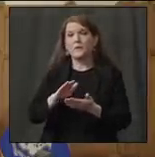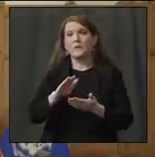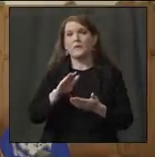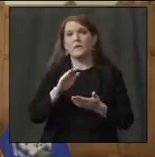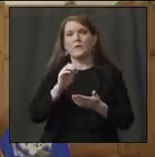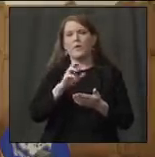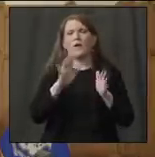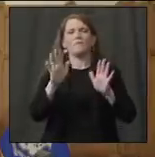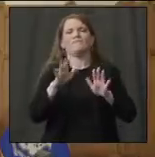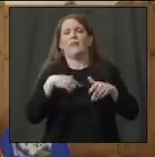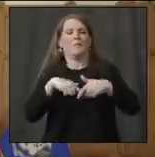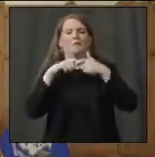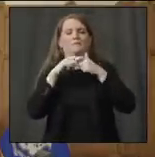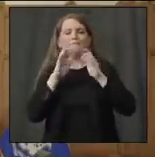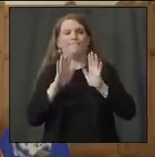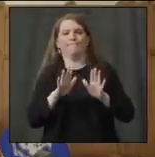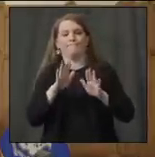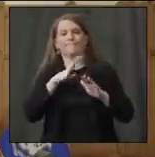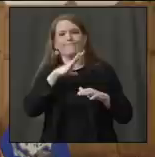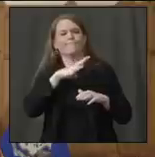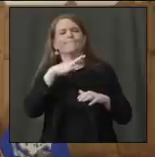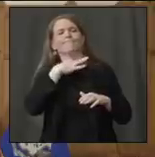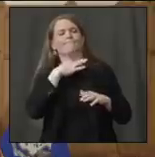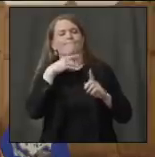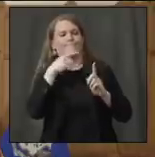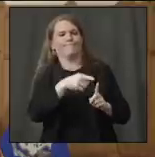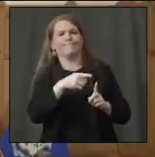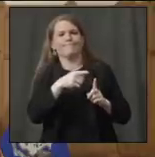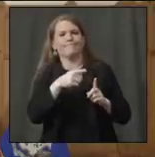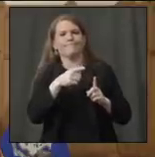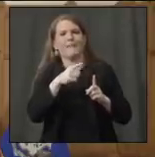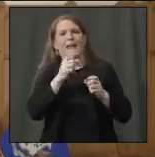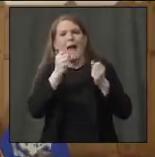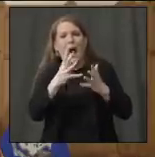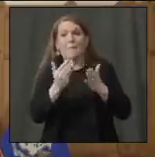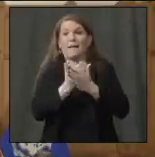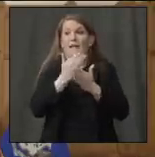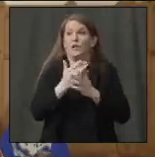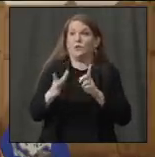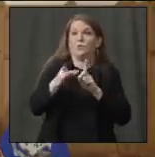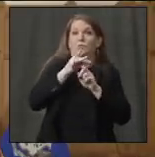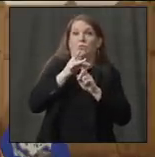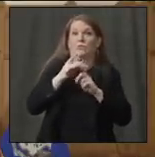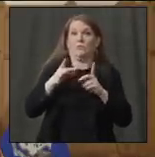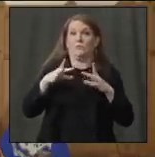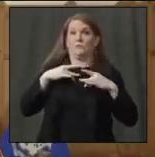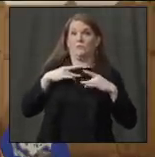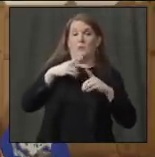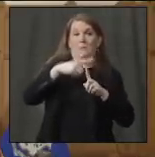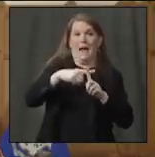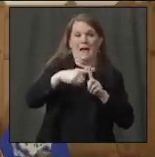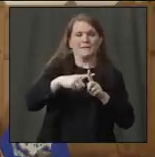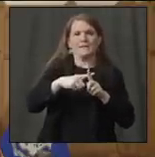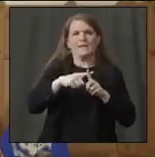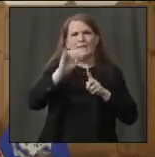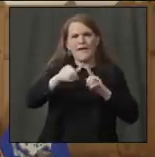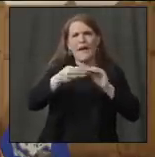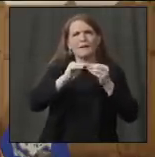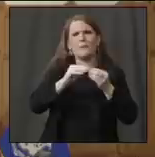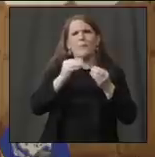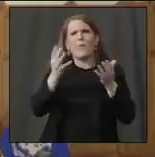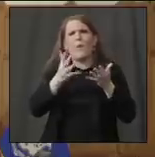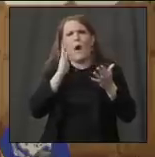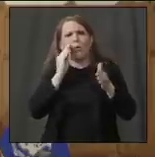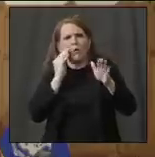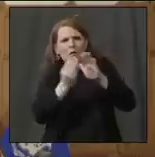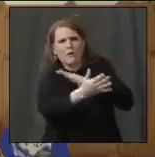anyway, let me just stop there. Yeah. What is it on the rate of new cases that will be the indicator that will tell Connecticut you can ease up